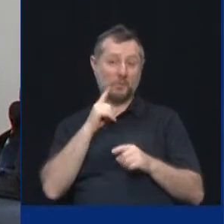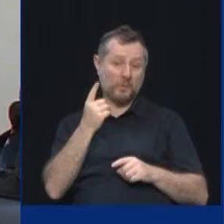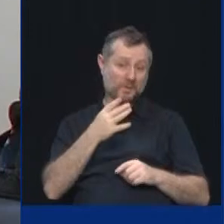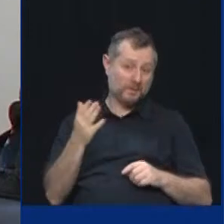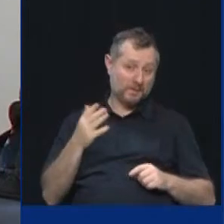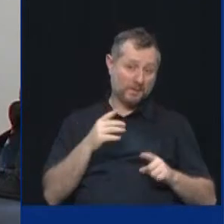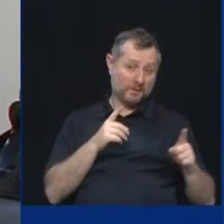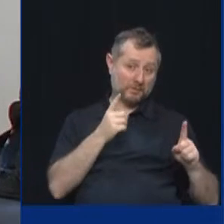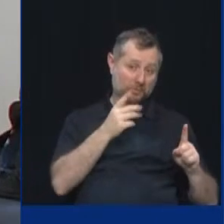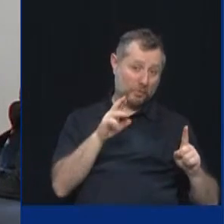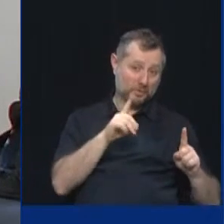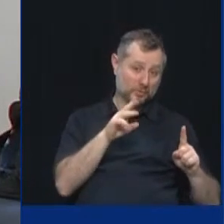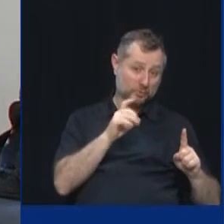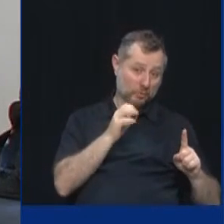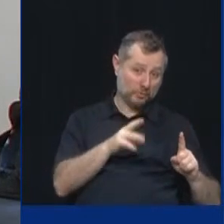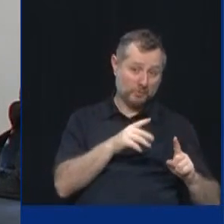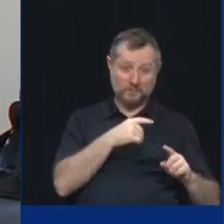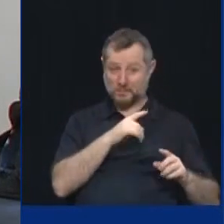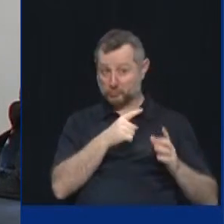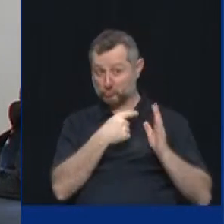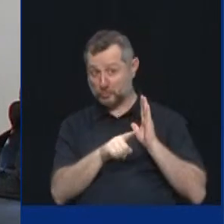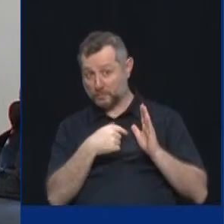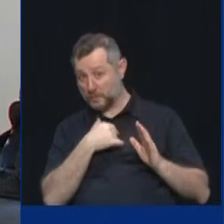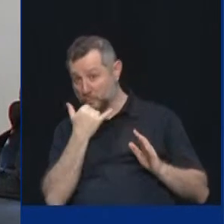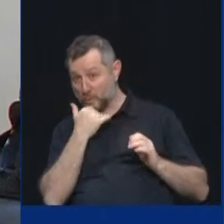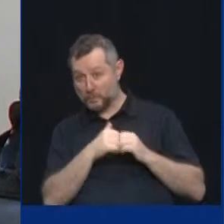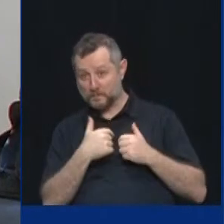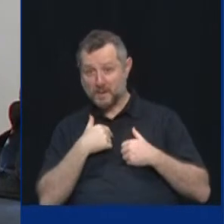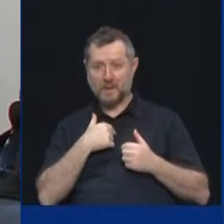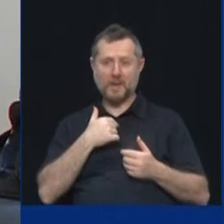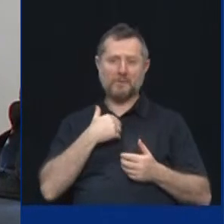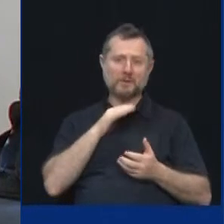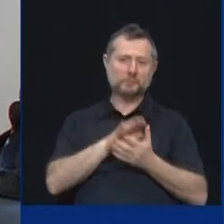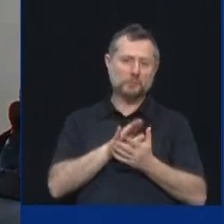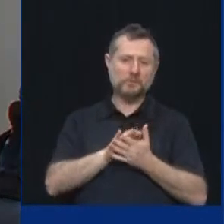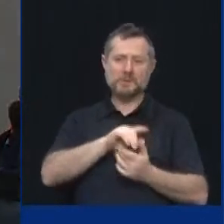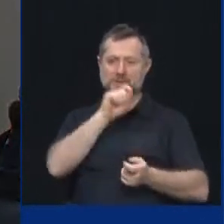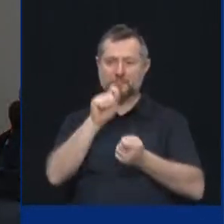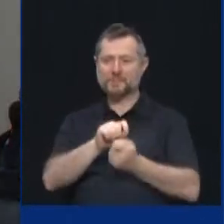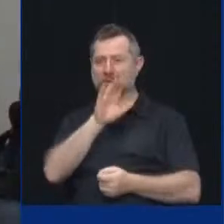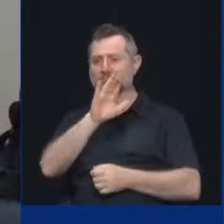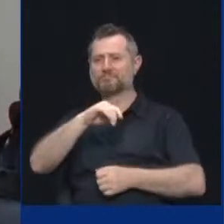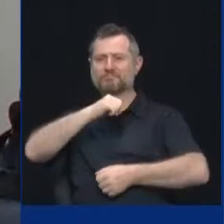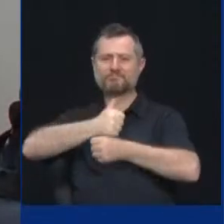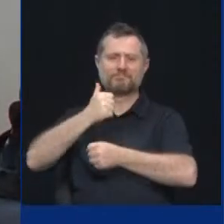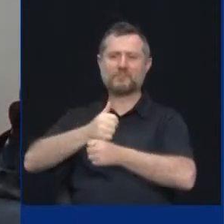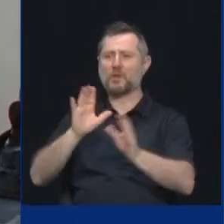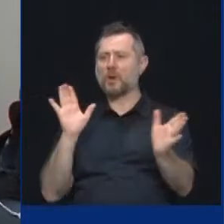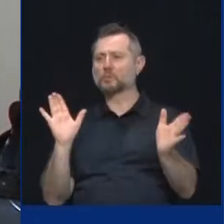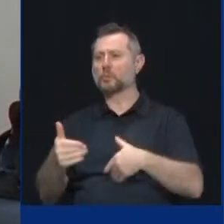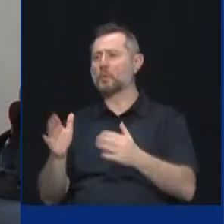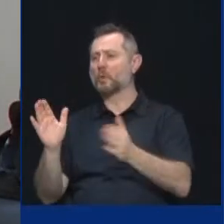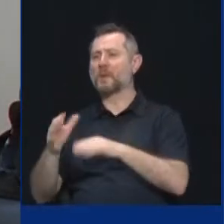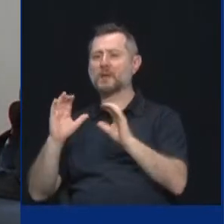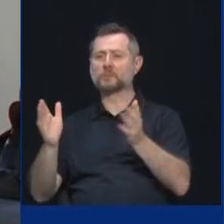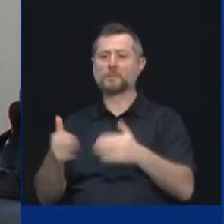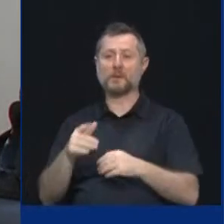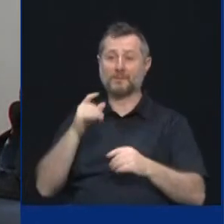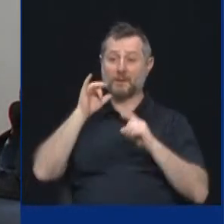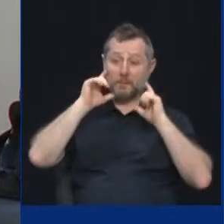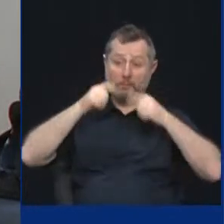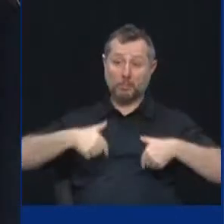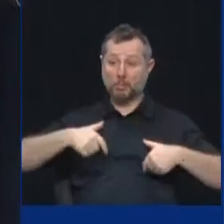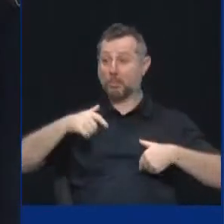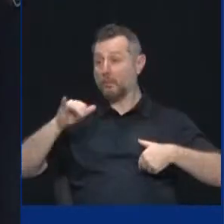but the schools have spent a lot of time doing specific configurations for classrooms, and if you were to now go maskless or allow